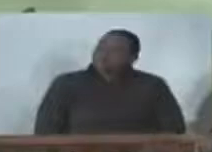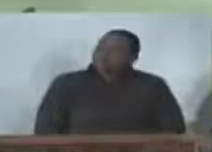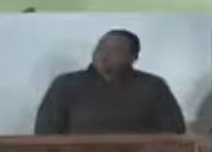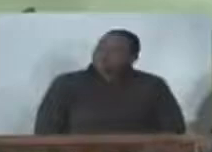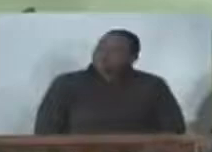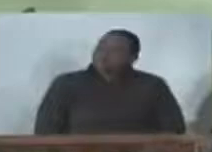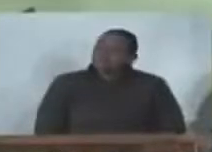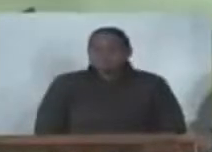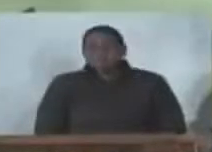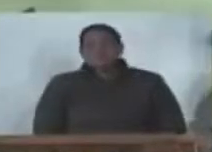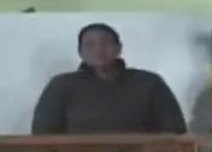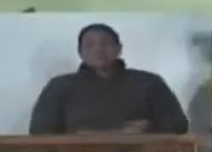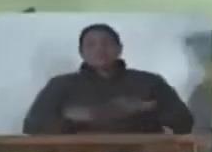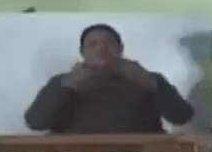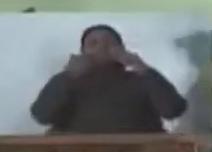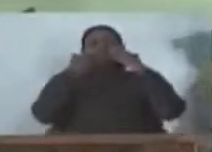Thank you, Mr. Speaker.